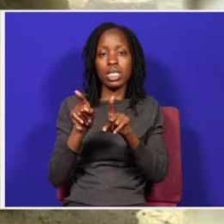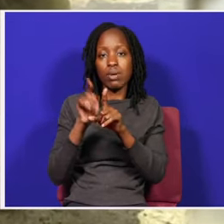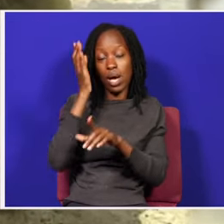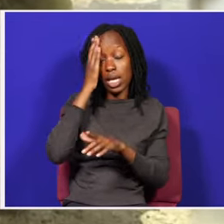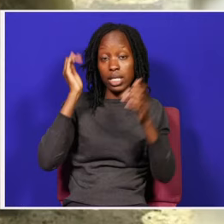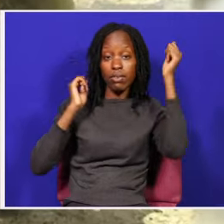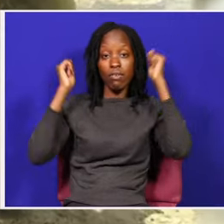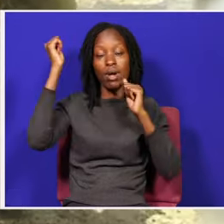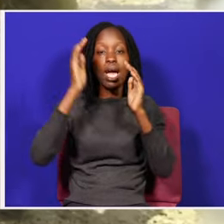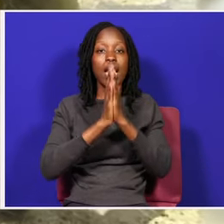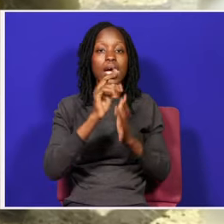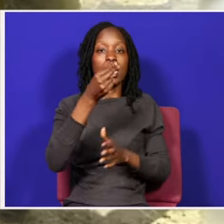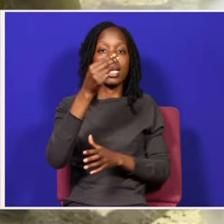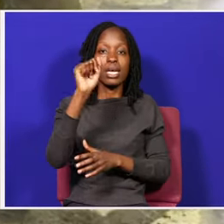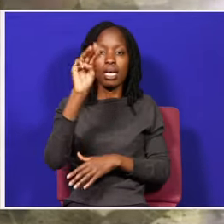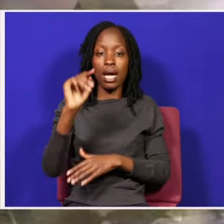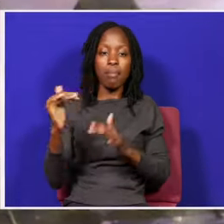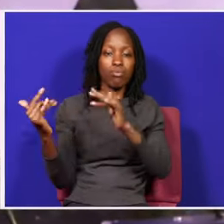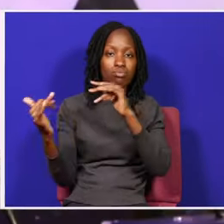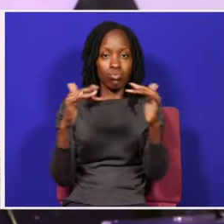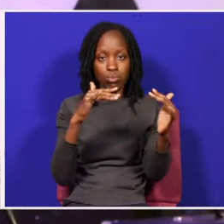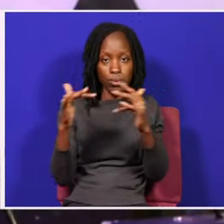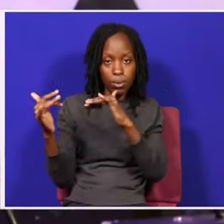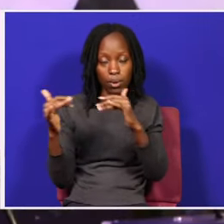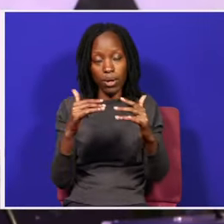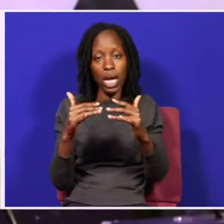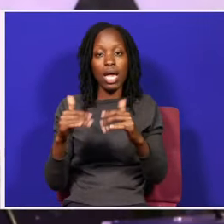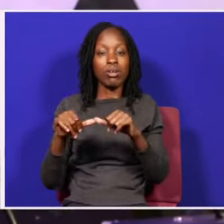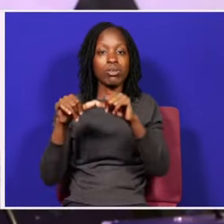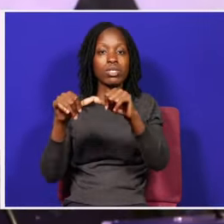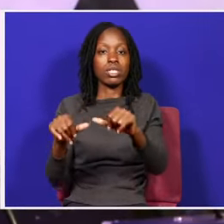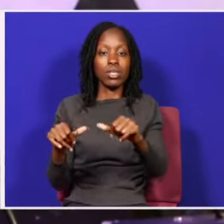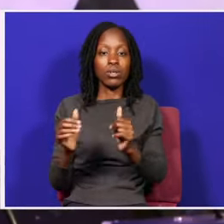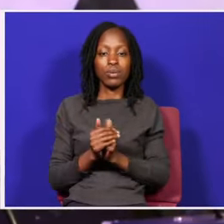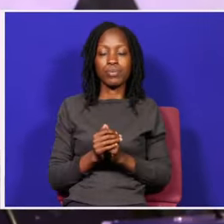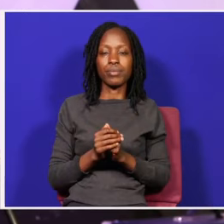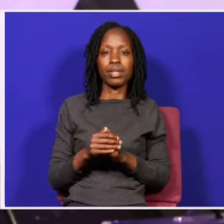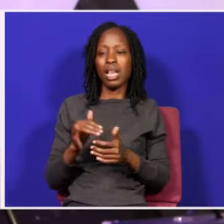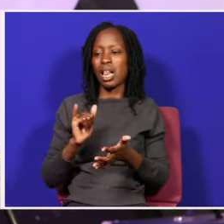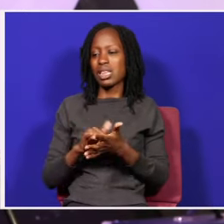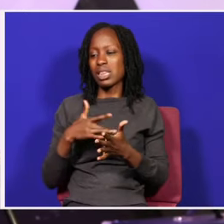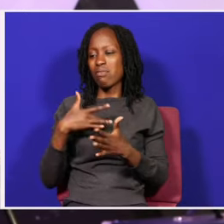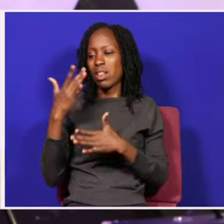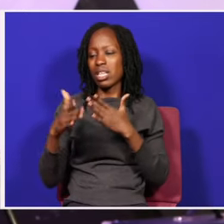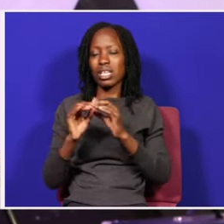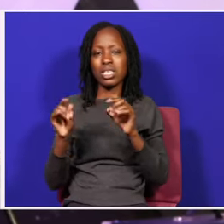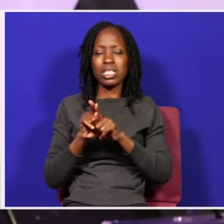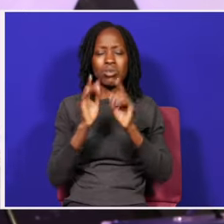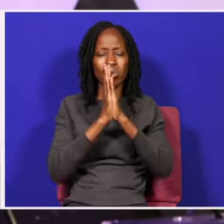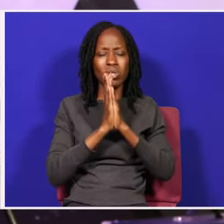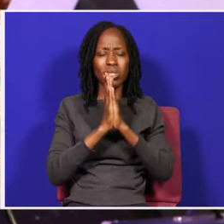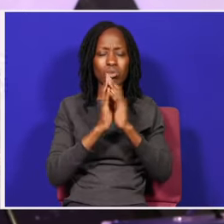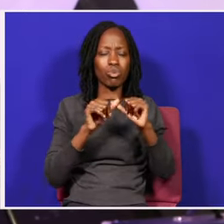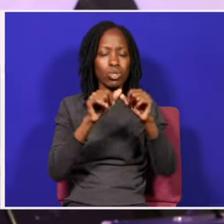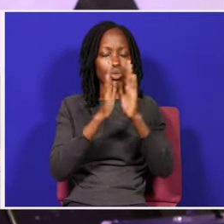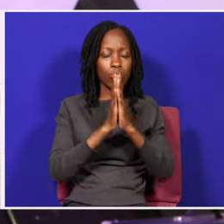forces and Hamas are locked in a series of conflicts that seem to have no end. And we continue to pray for that region. We